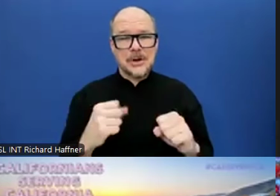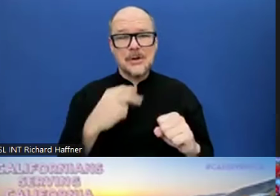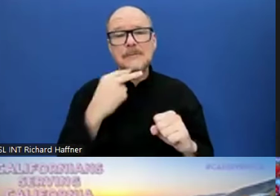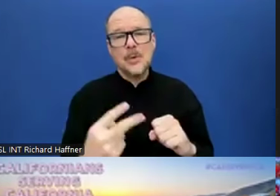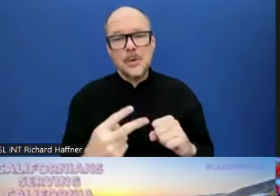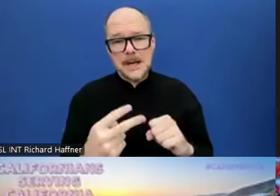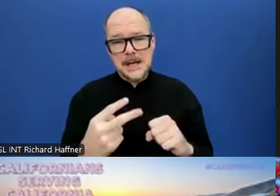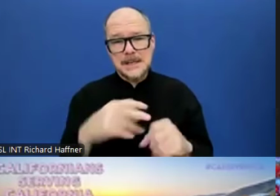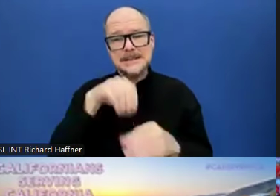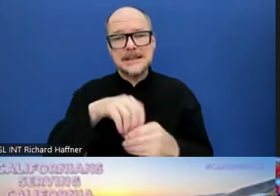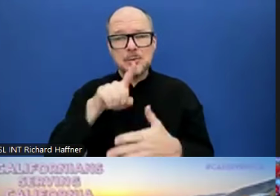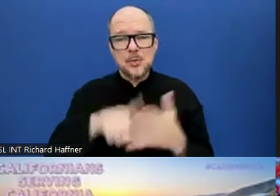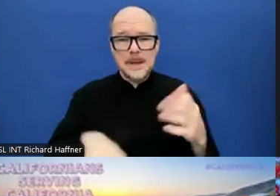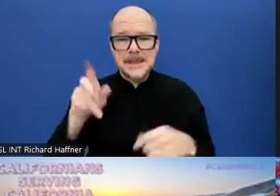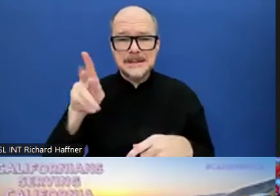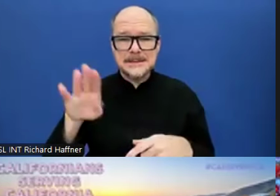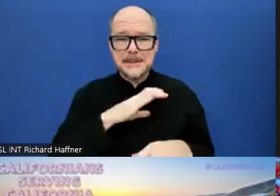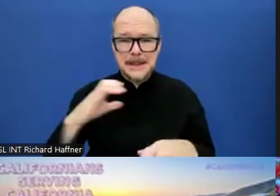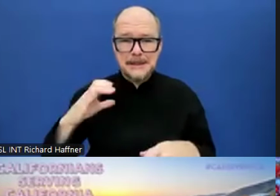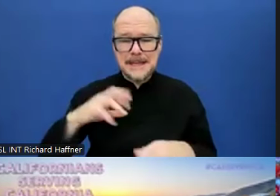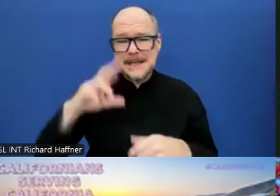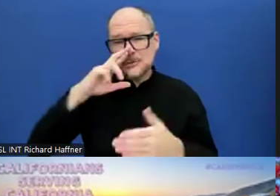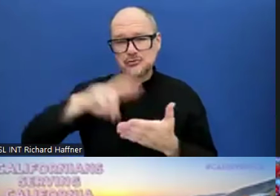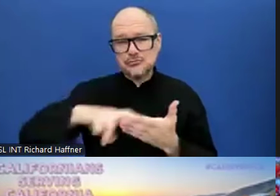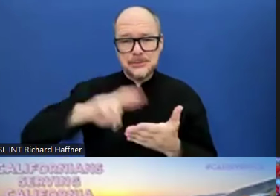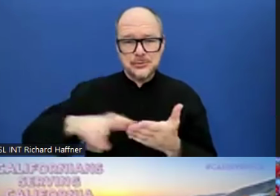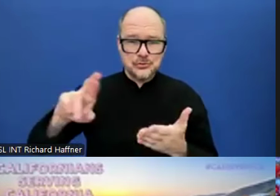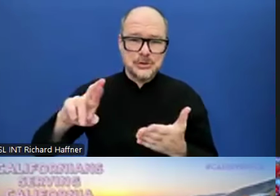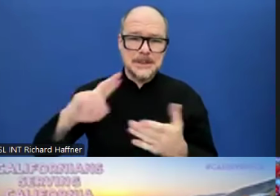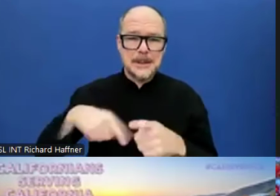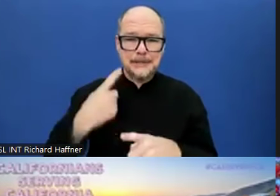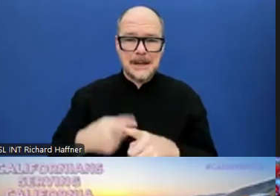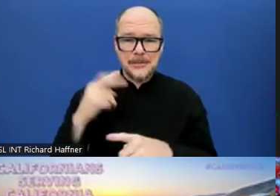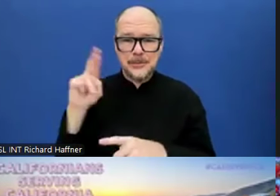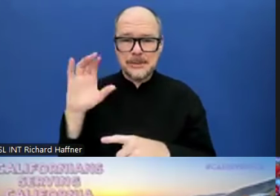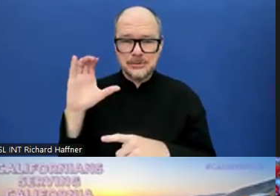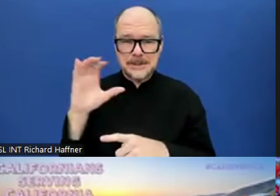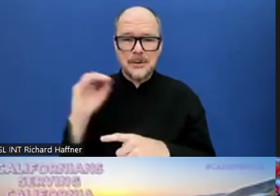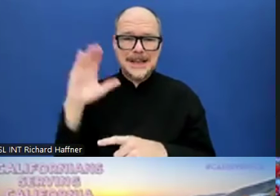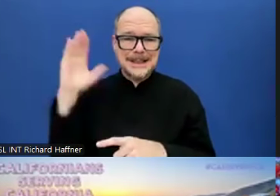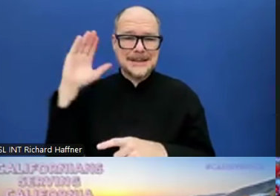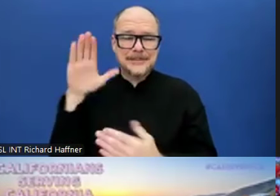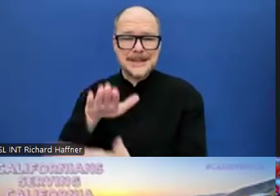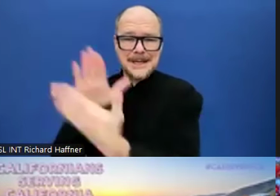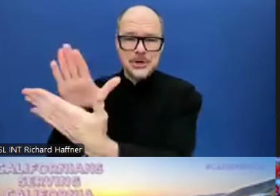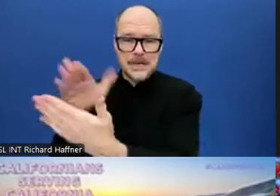the subcommittee is researching regarding the regional center and hearing process.